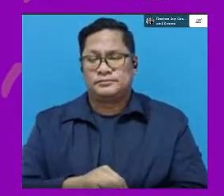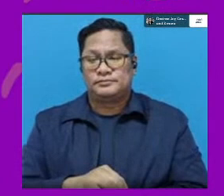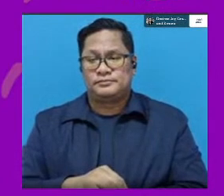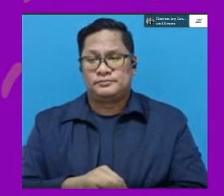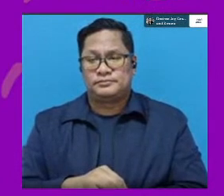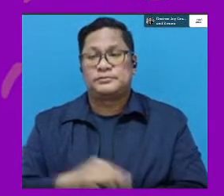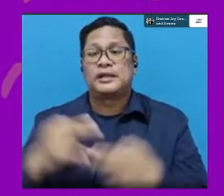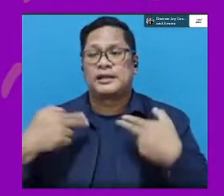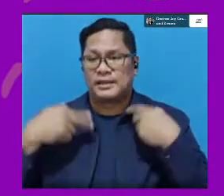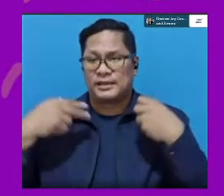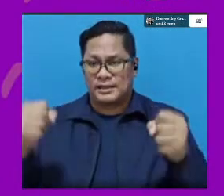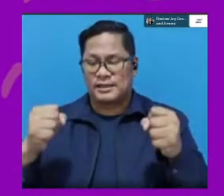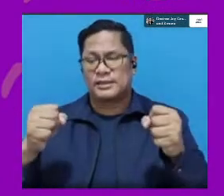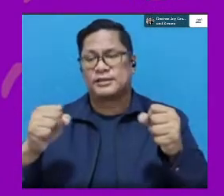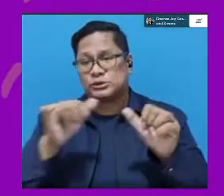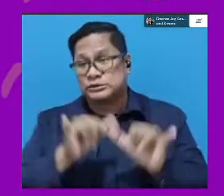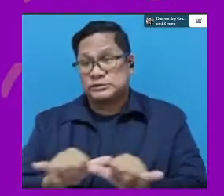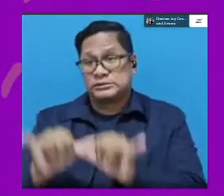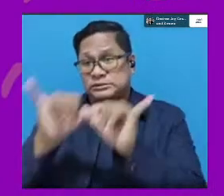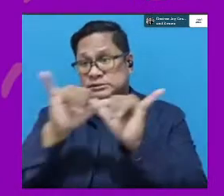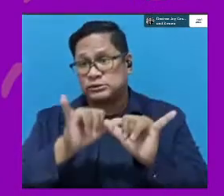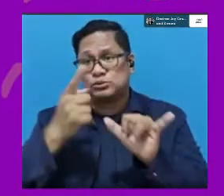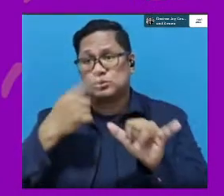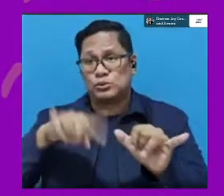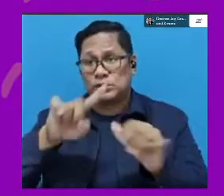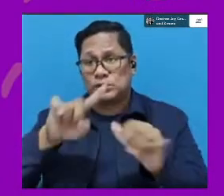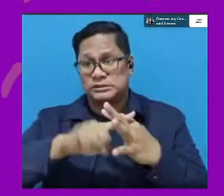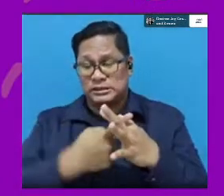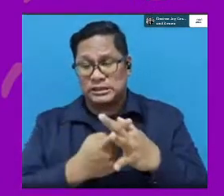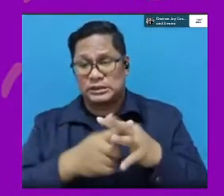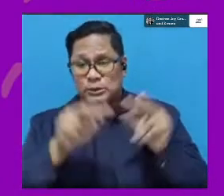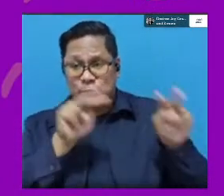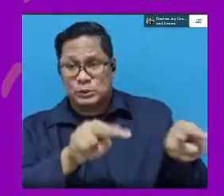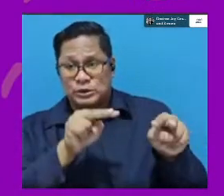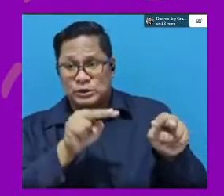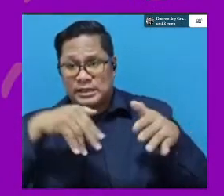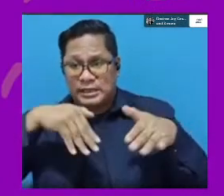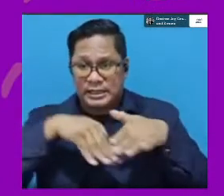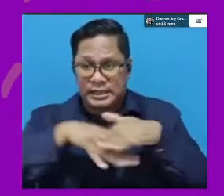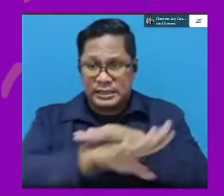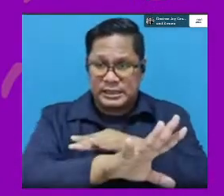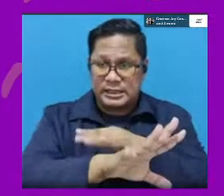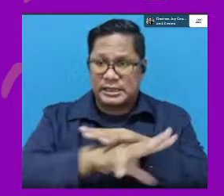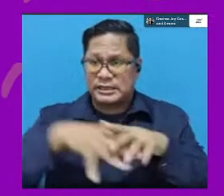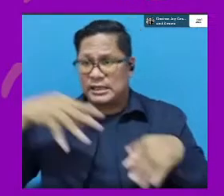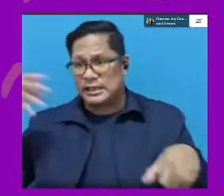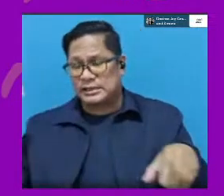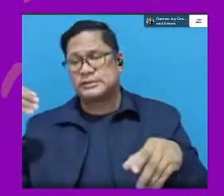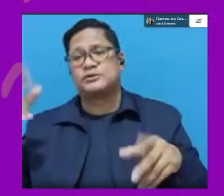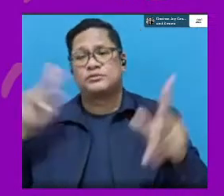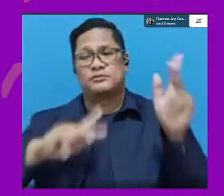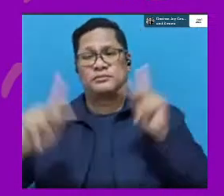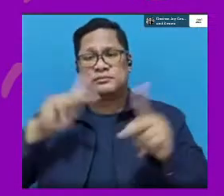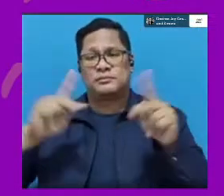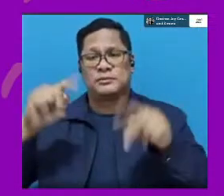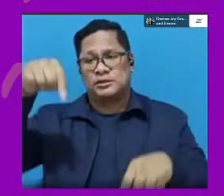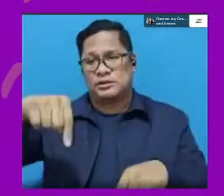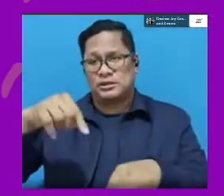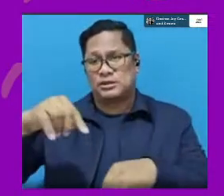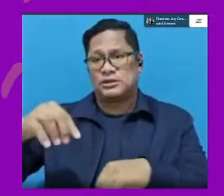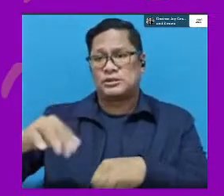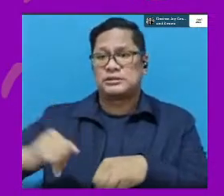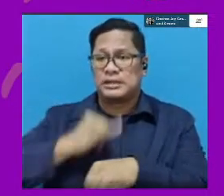health protocols. We started by monitoring the entry and exit of people in the islands. And we